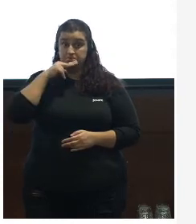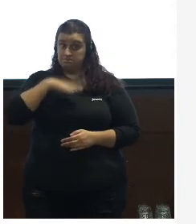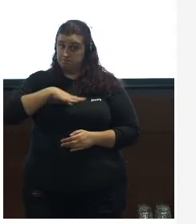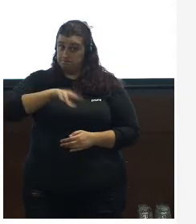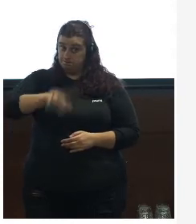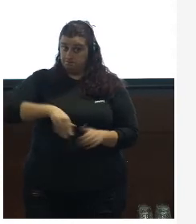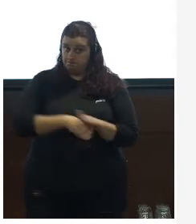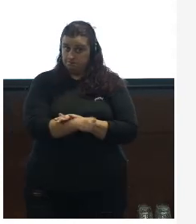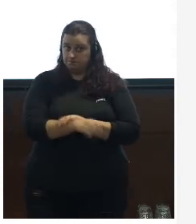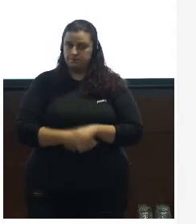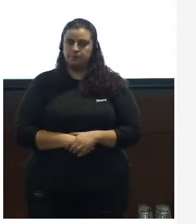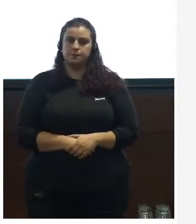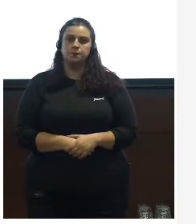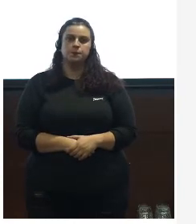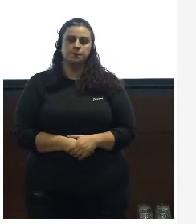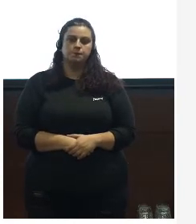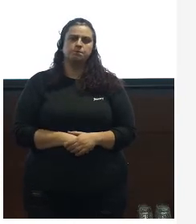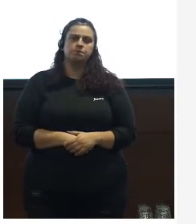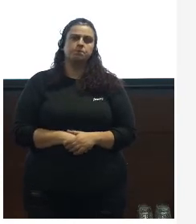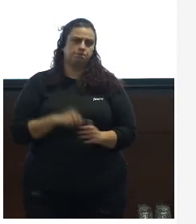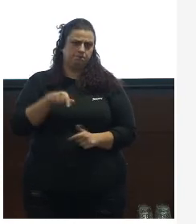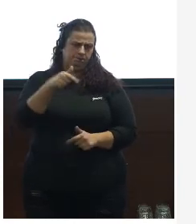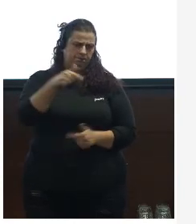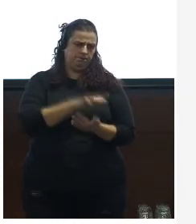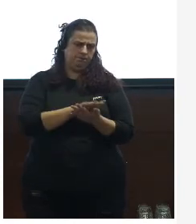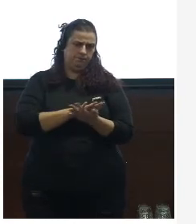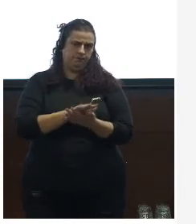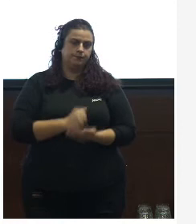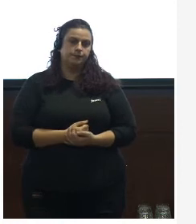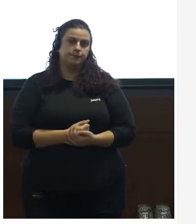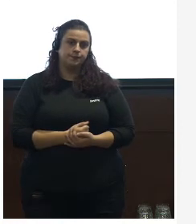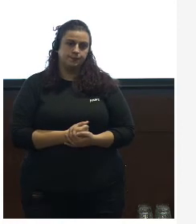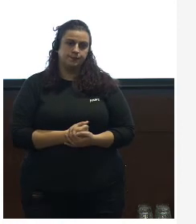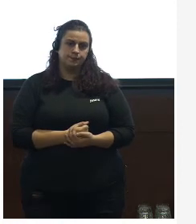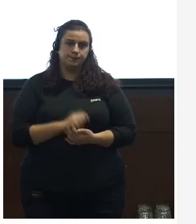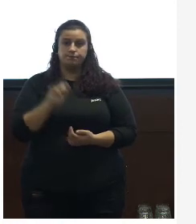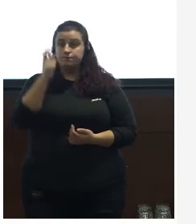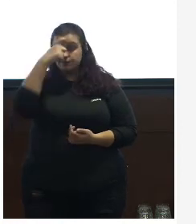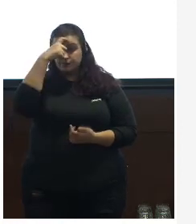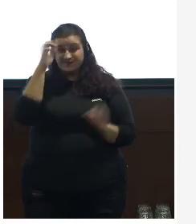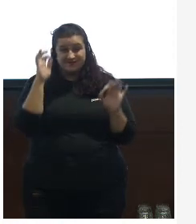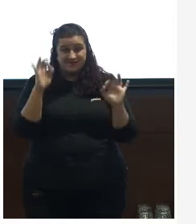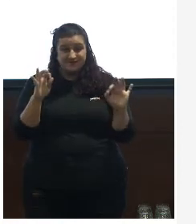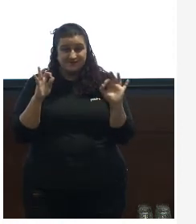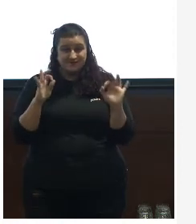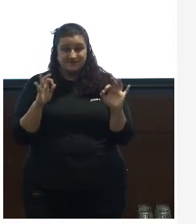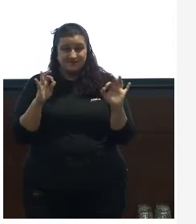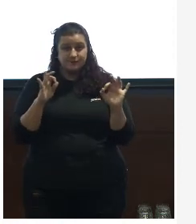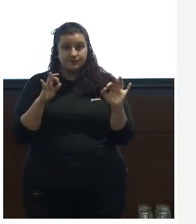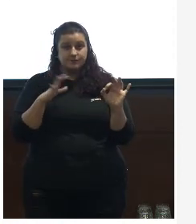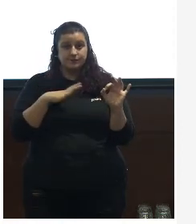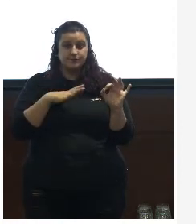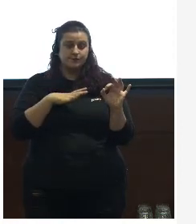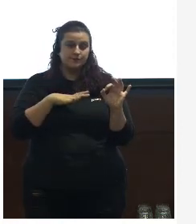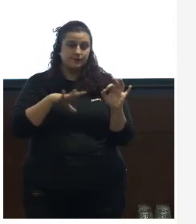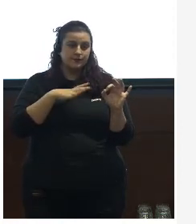We speak about it a little bit later. There's a very wide concept about what is an accessible toilet. Let's just forget that